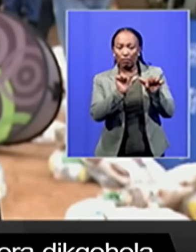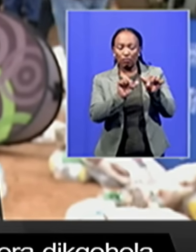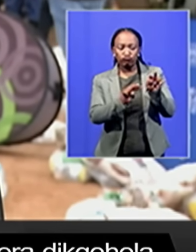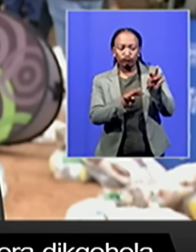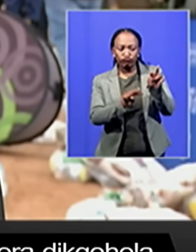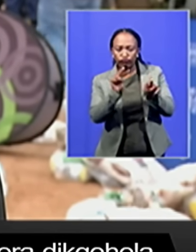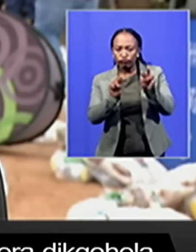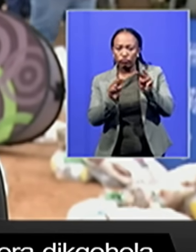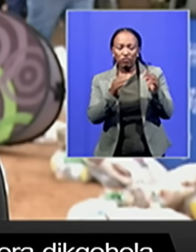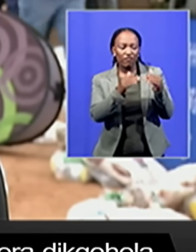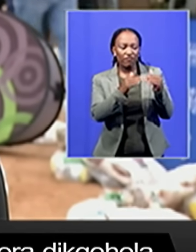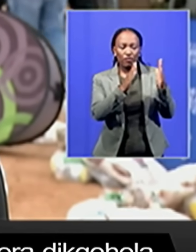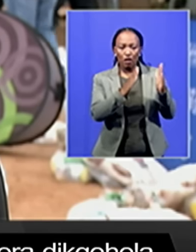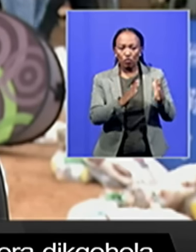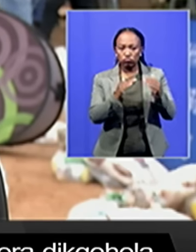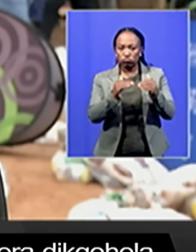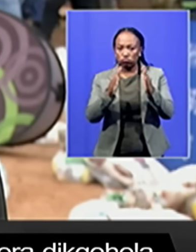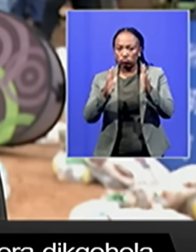houses that needs